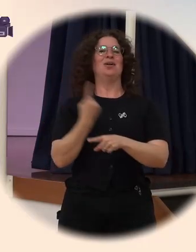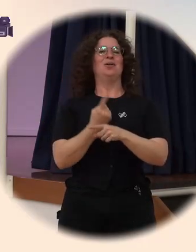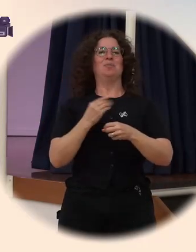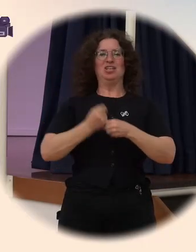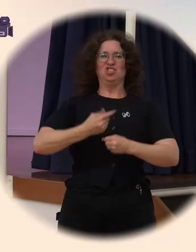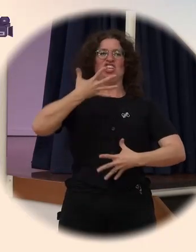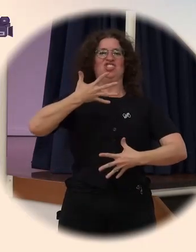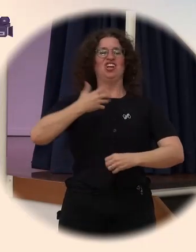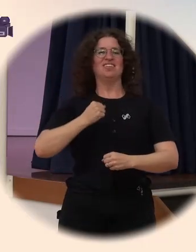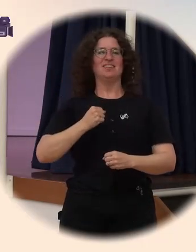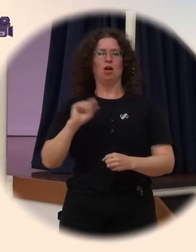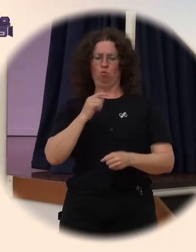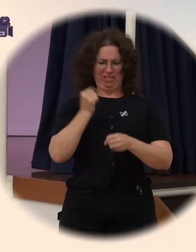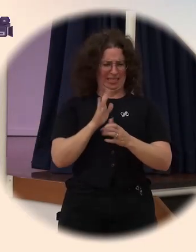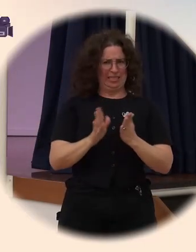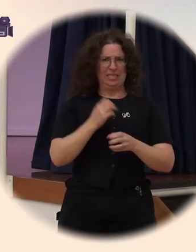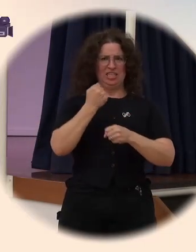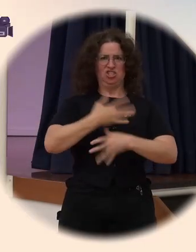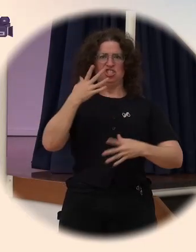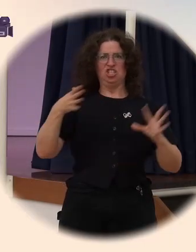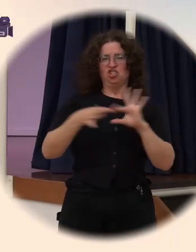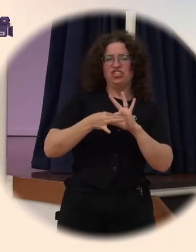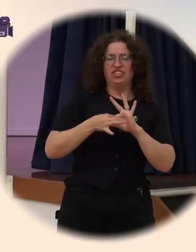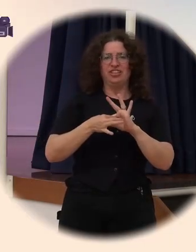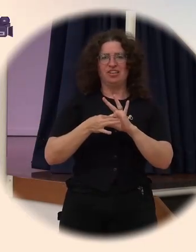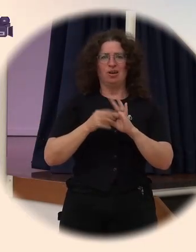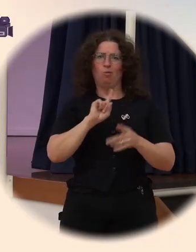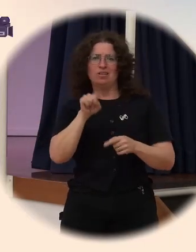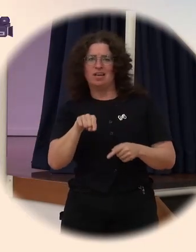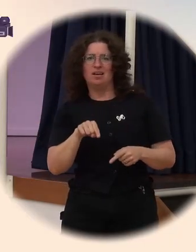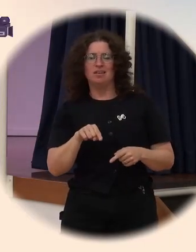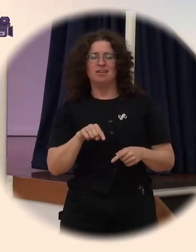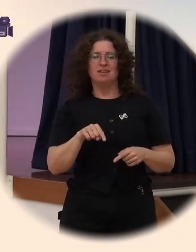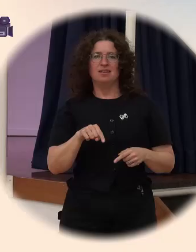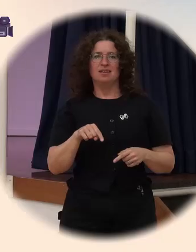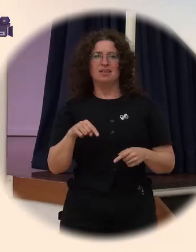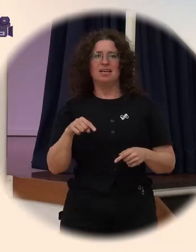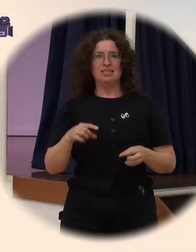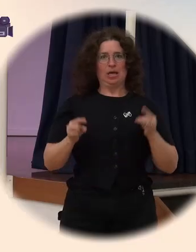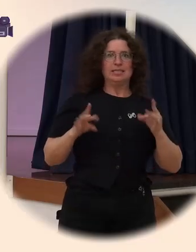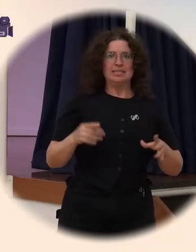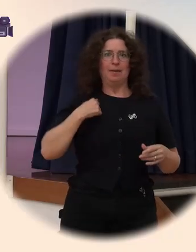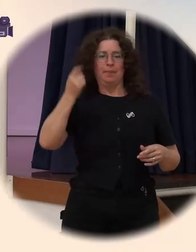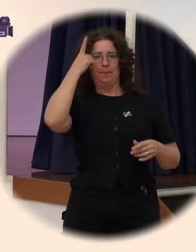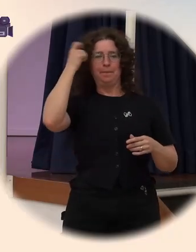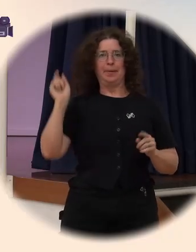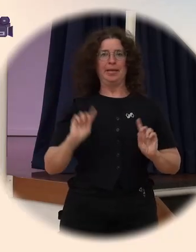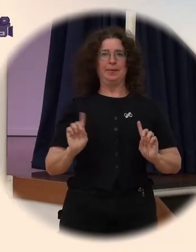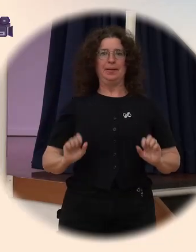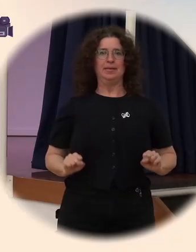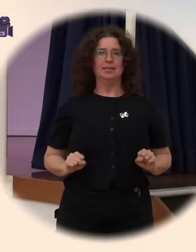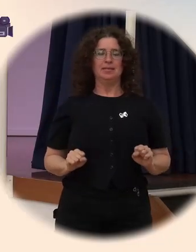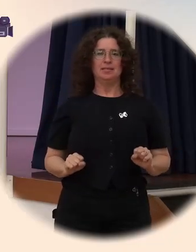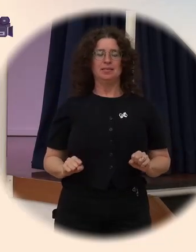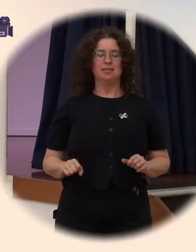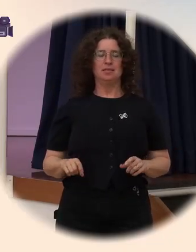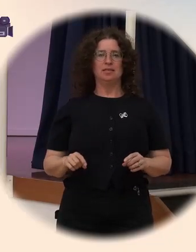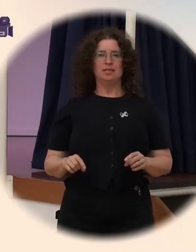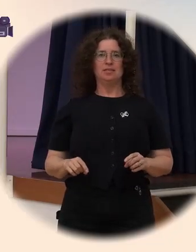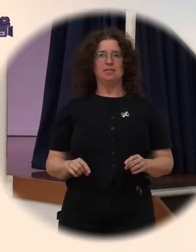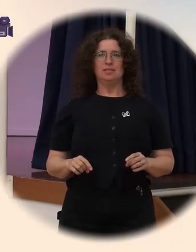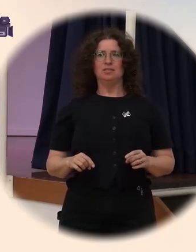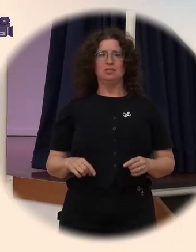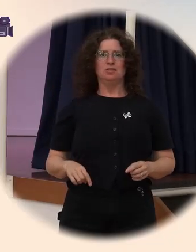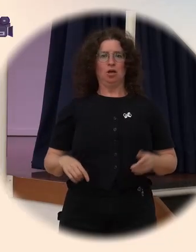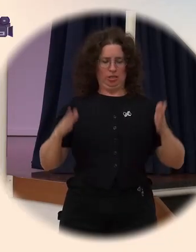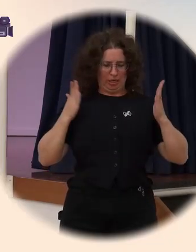real quick. So what is Gesture Sync and how it started and it began? So initially the idea of this project was to begin as a